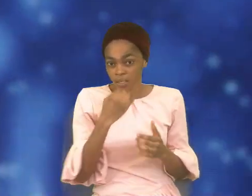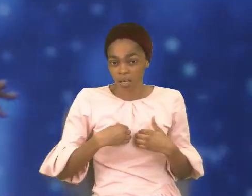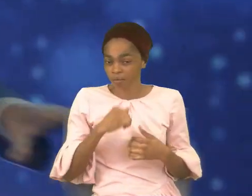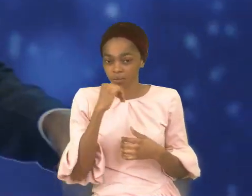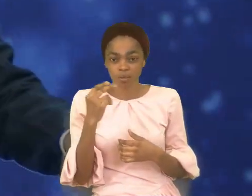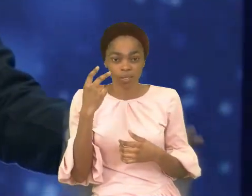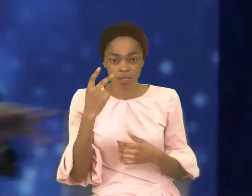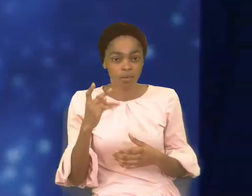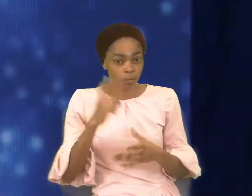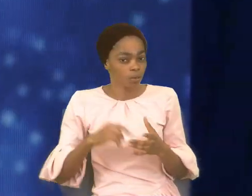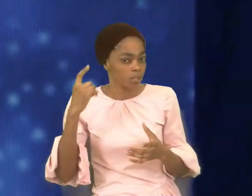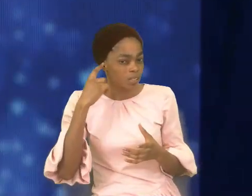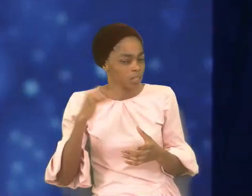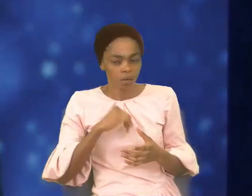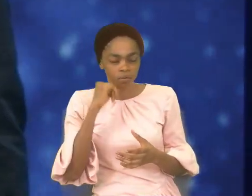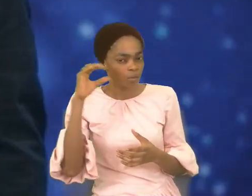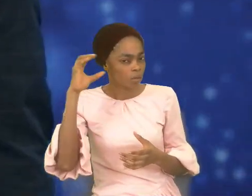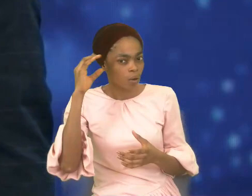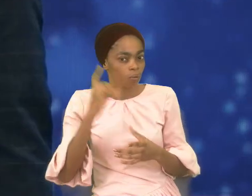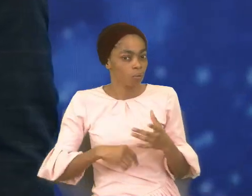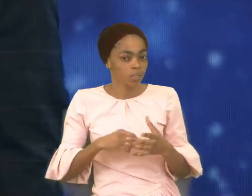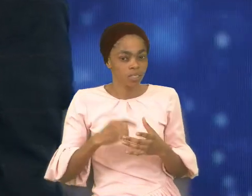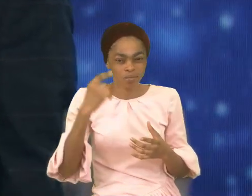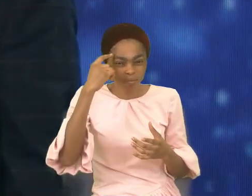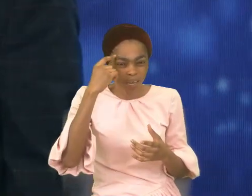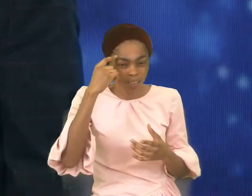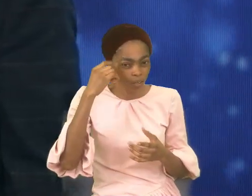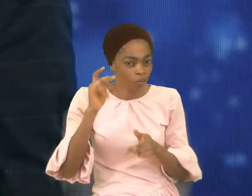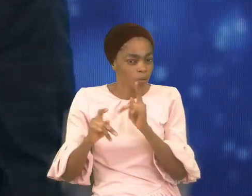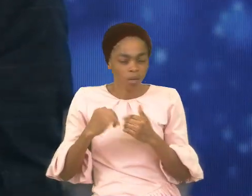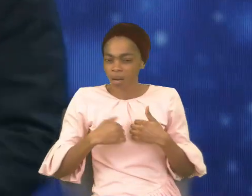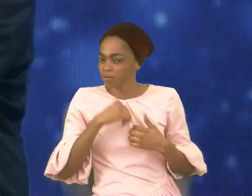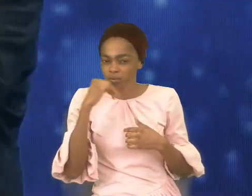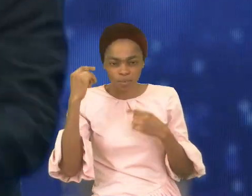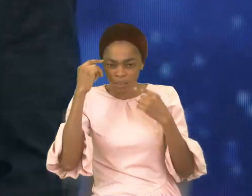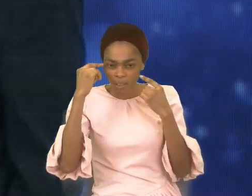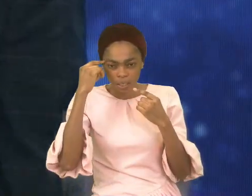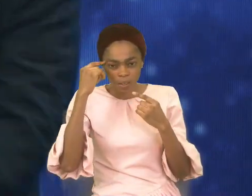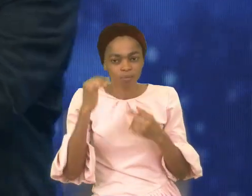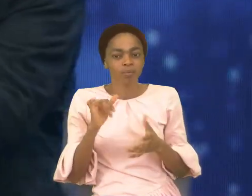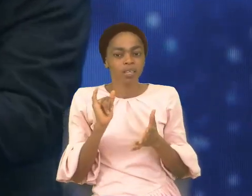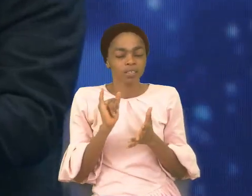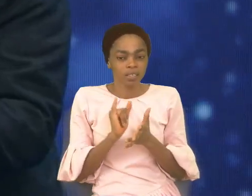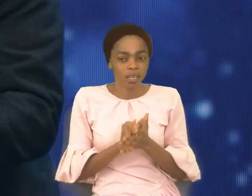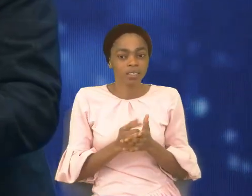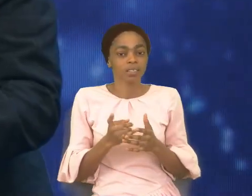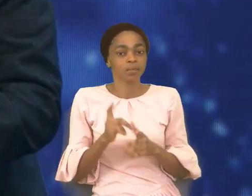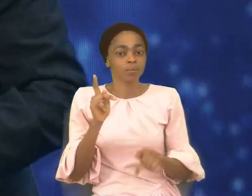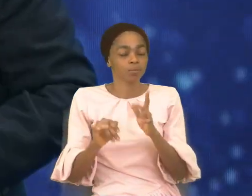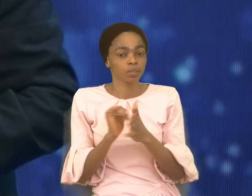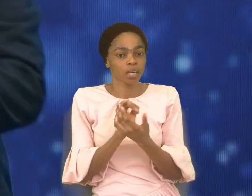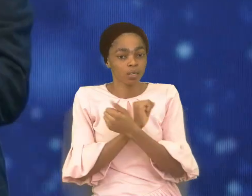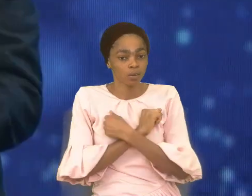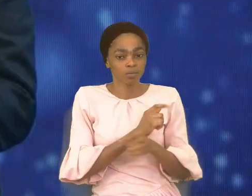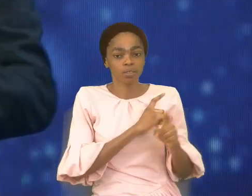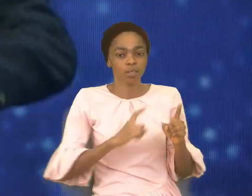the heart of men, that the people that love the Lord, fear the Lord, obey the Lord, are faithful to the Lord, that they will